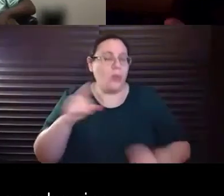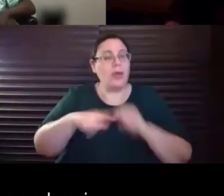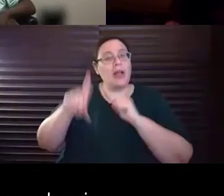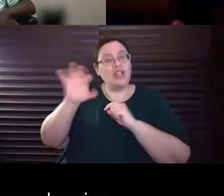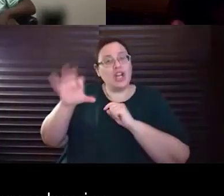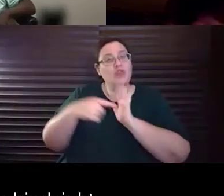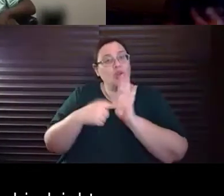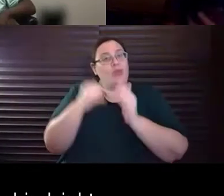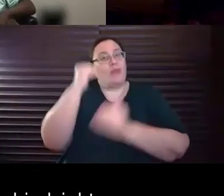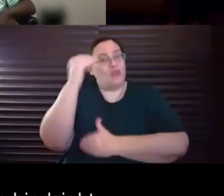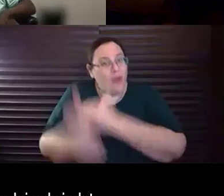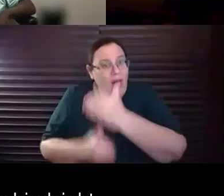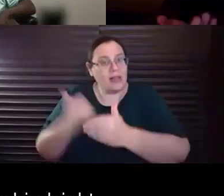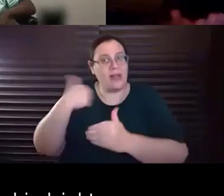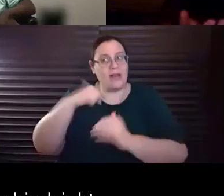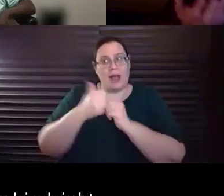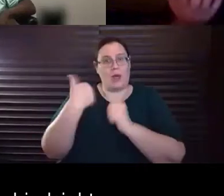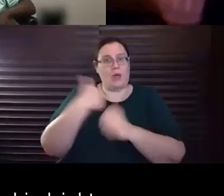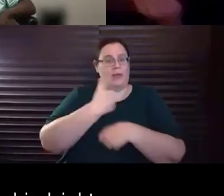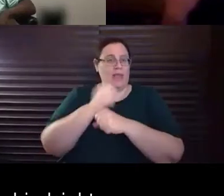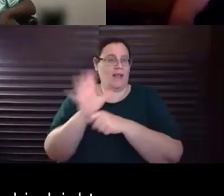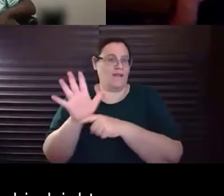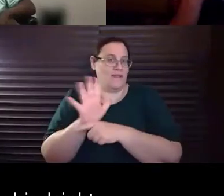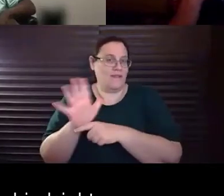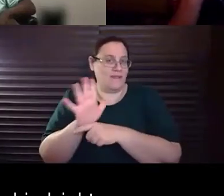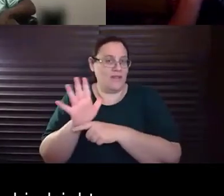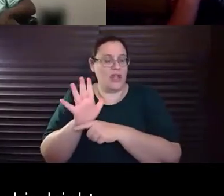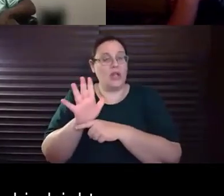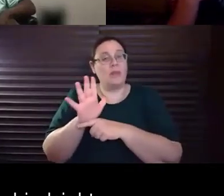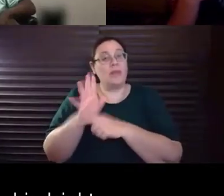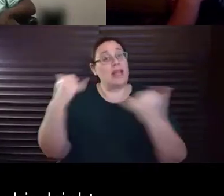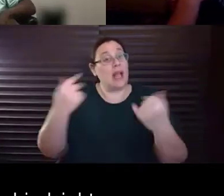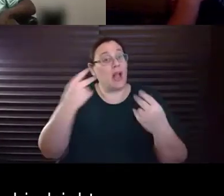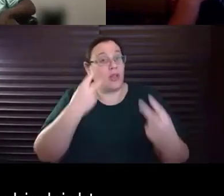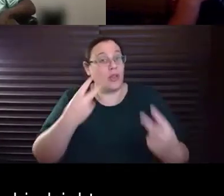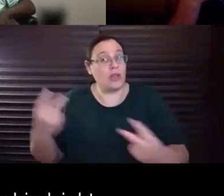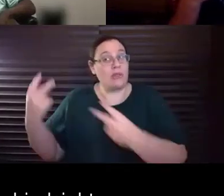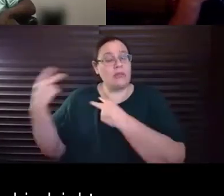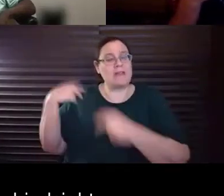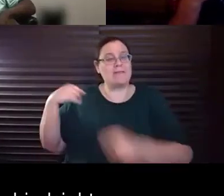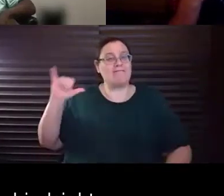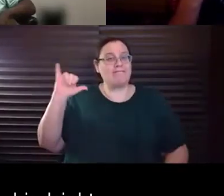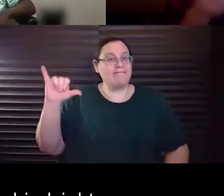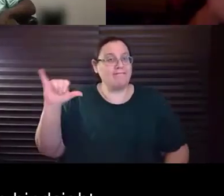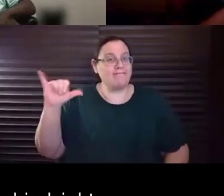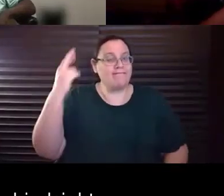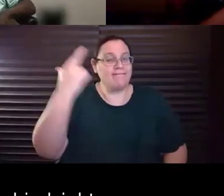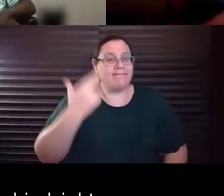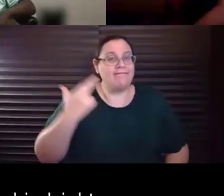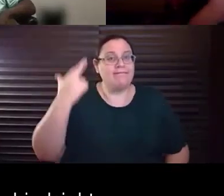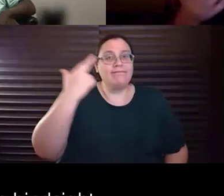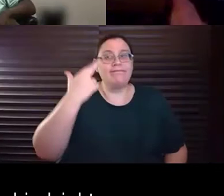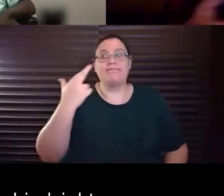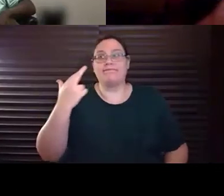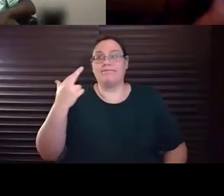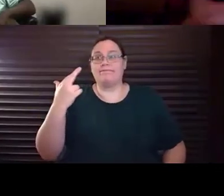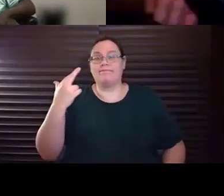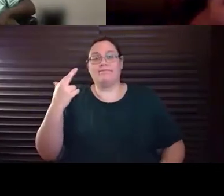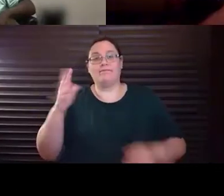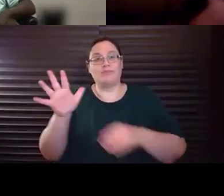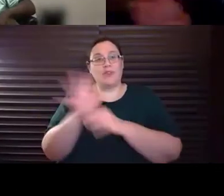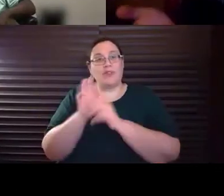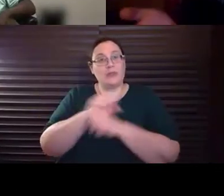us making a film in ways that, in hindsight, we realized that, inclusive films weren't even